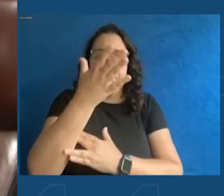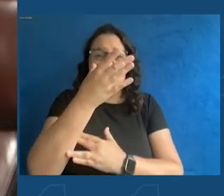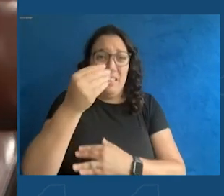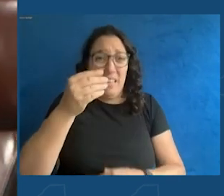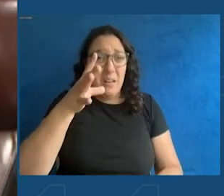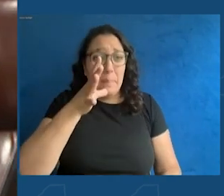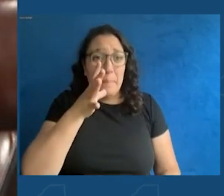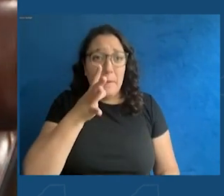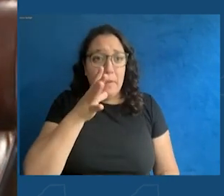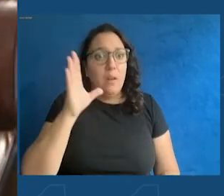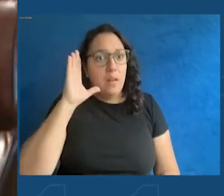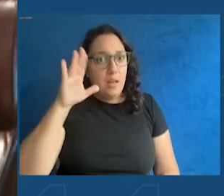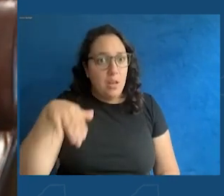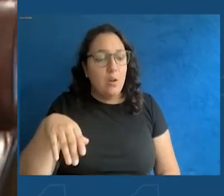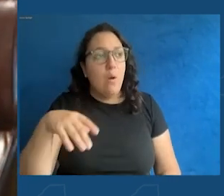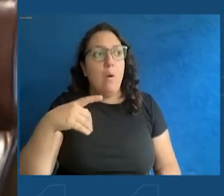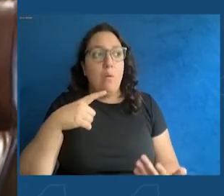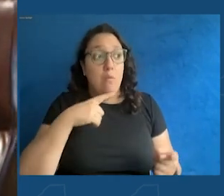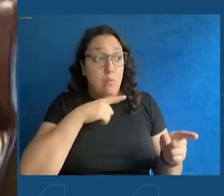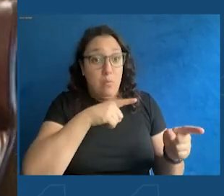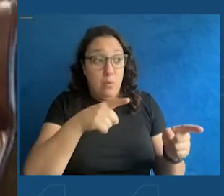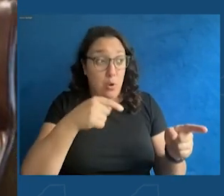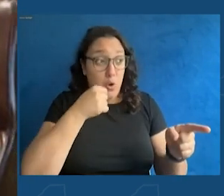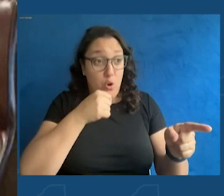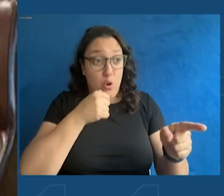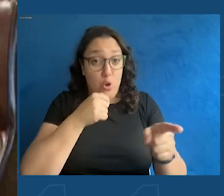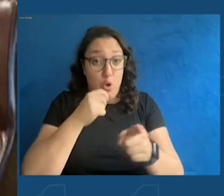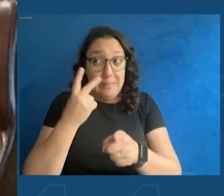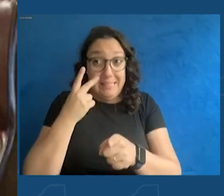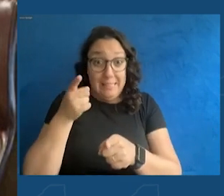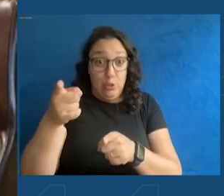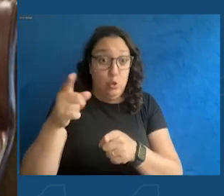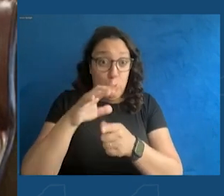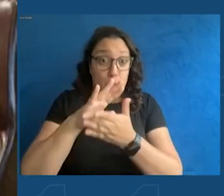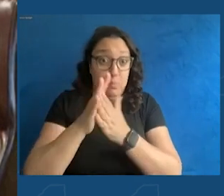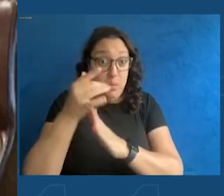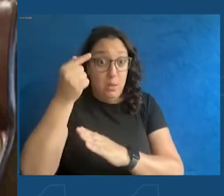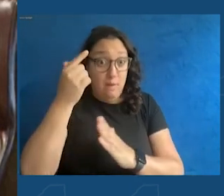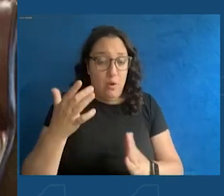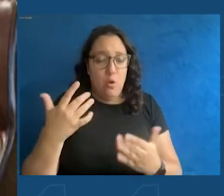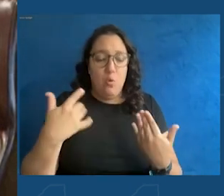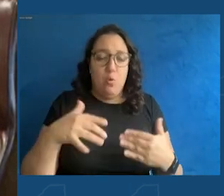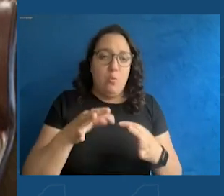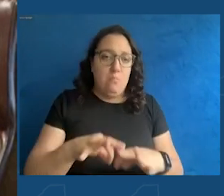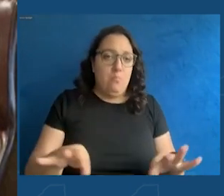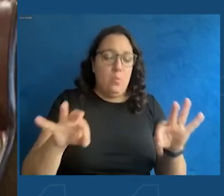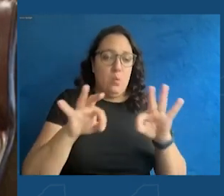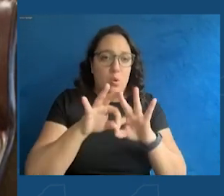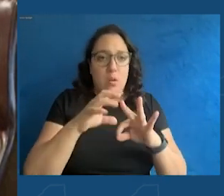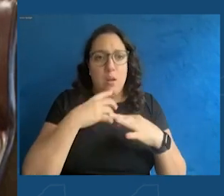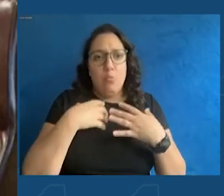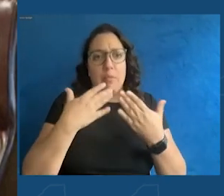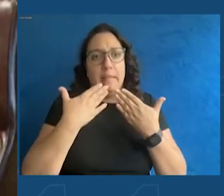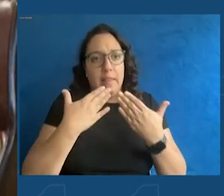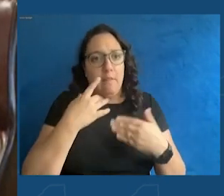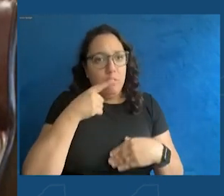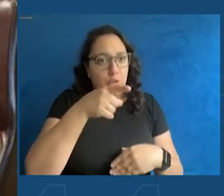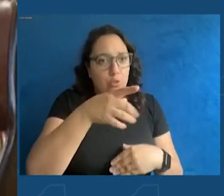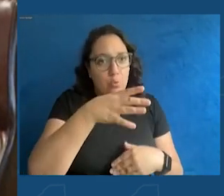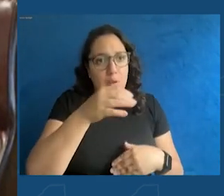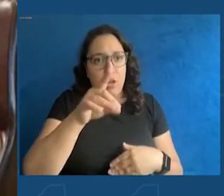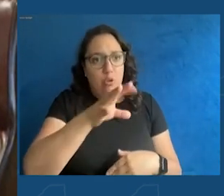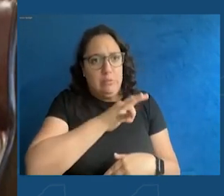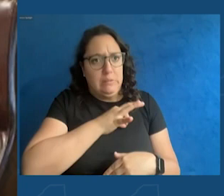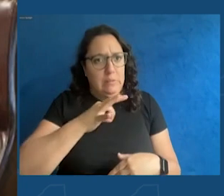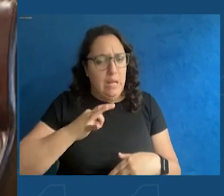girls across the state to see you in this role. I am grateful to you and to your incomparable staff,